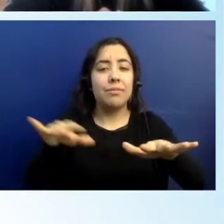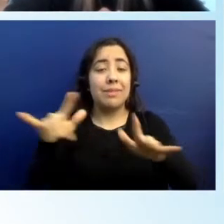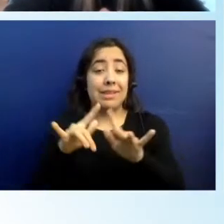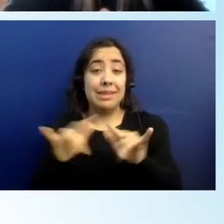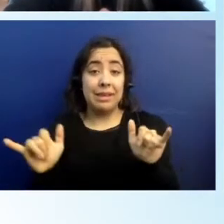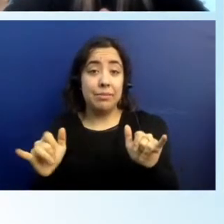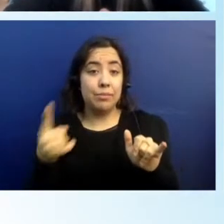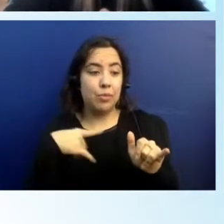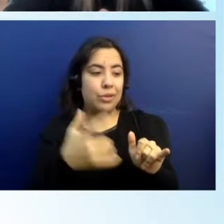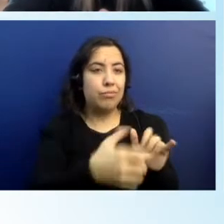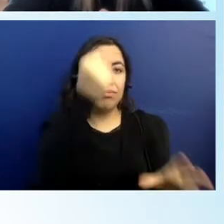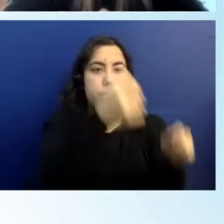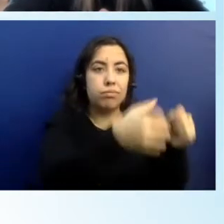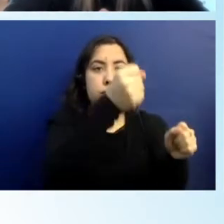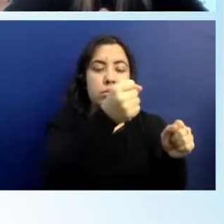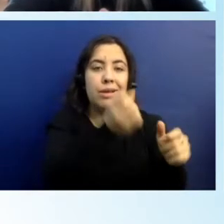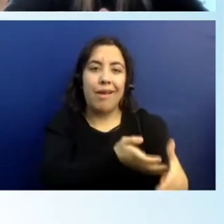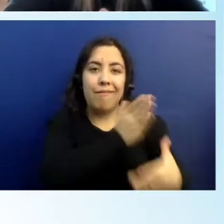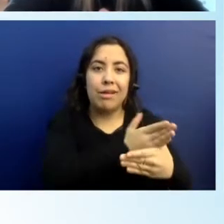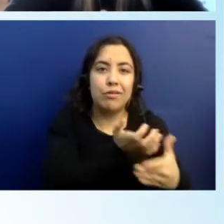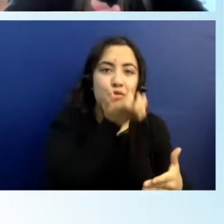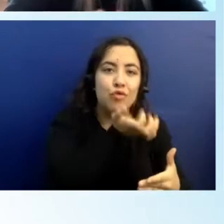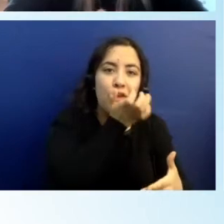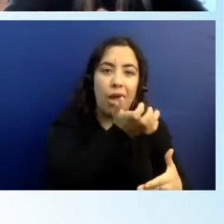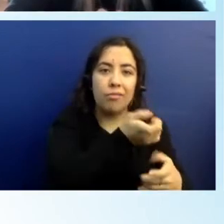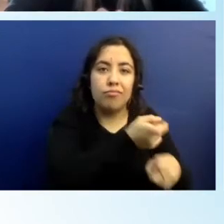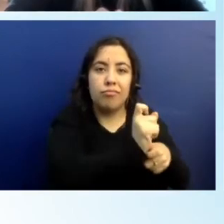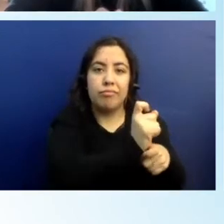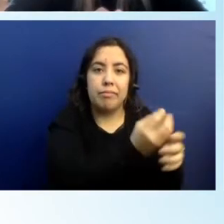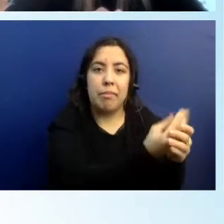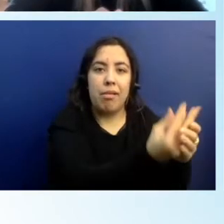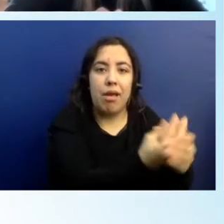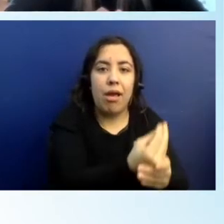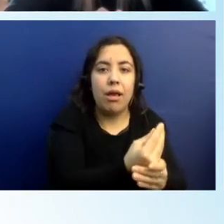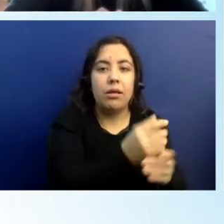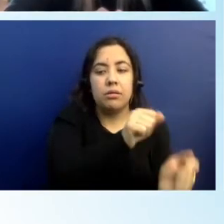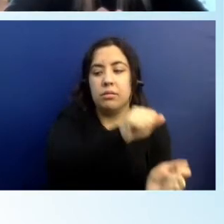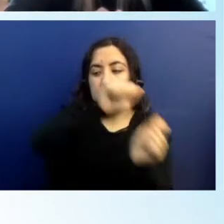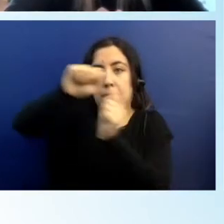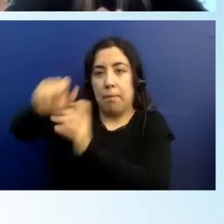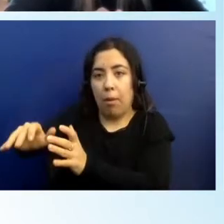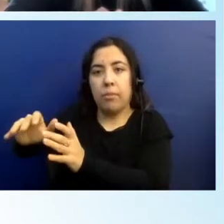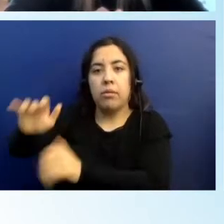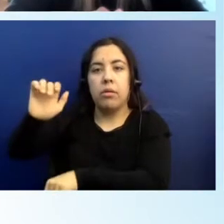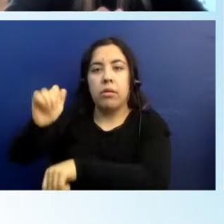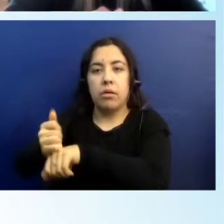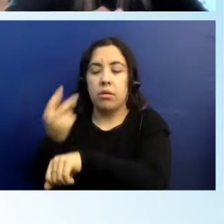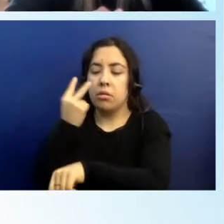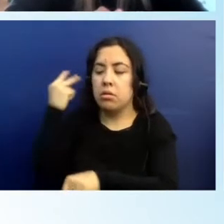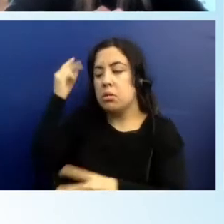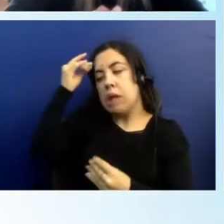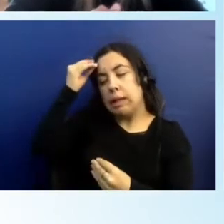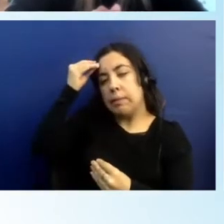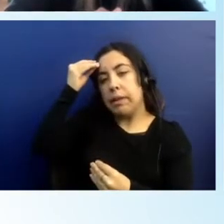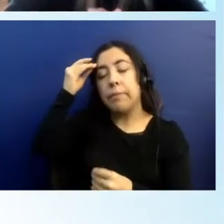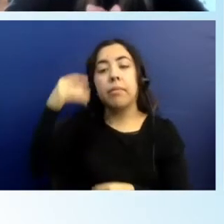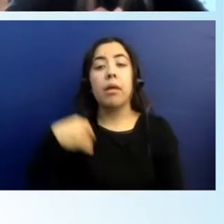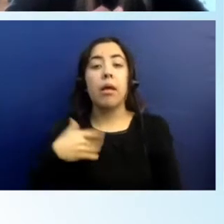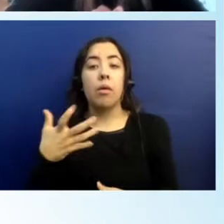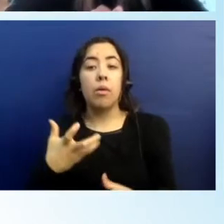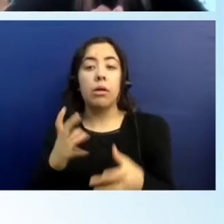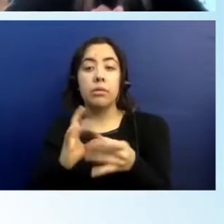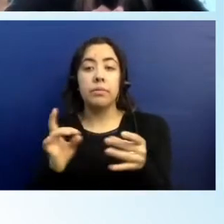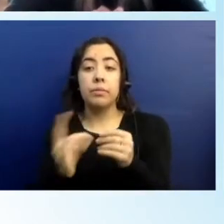I'd like to end with a few projects or two projects that are, you know, going forward are slated